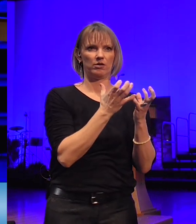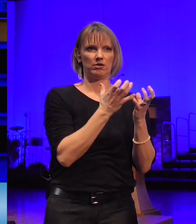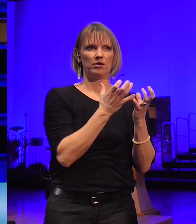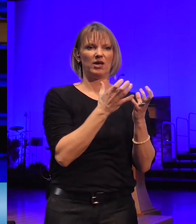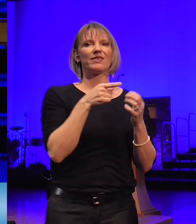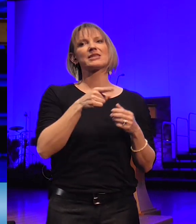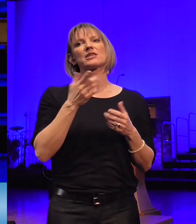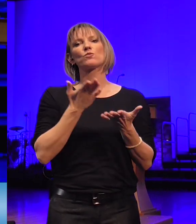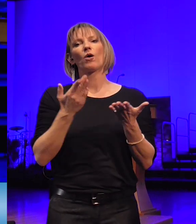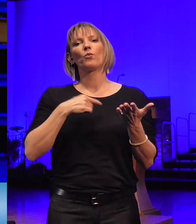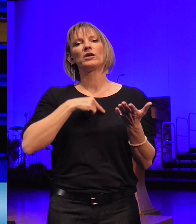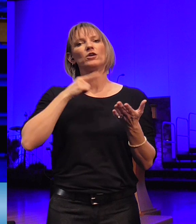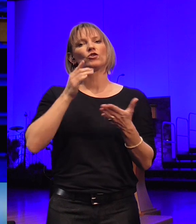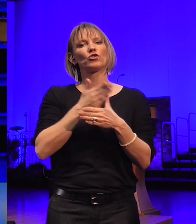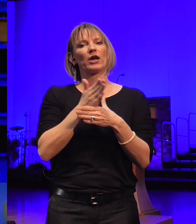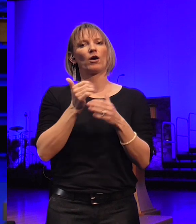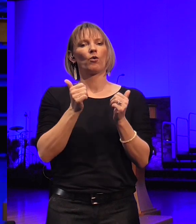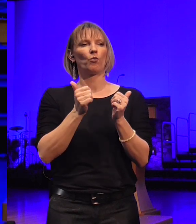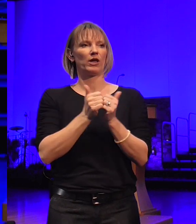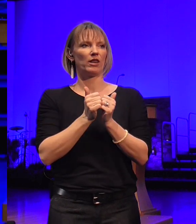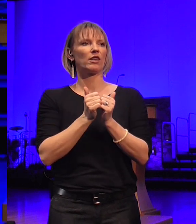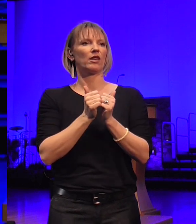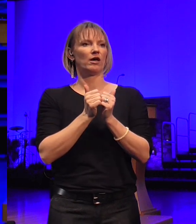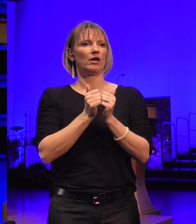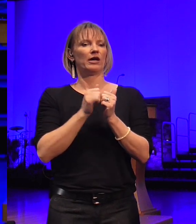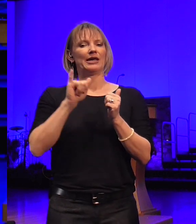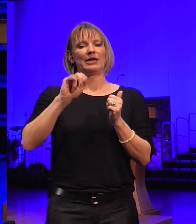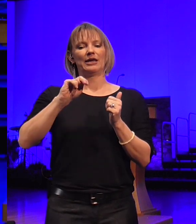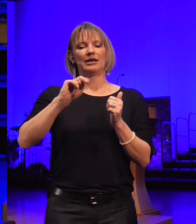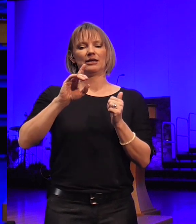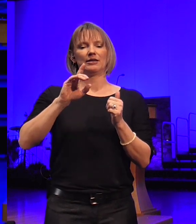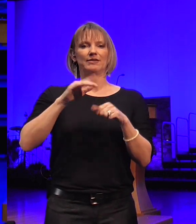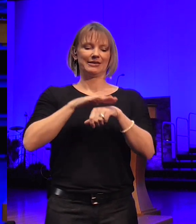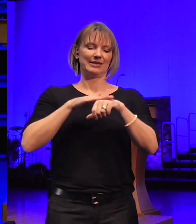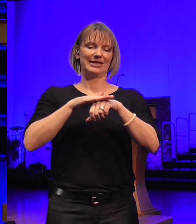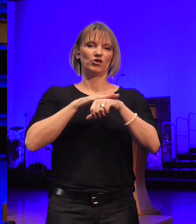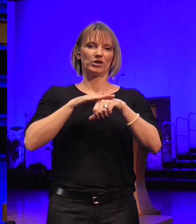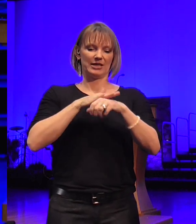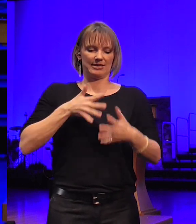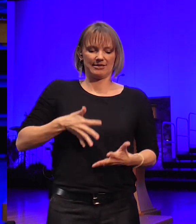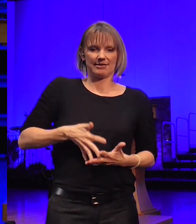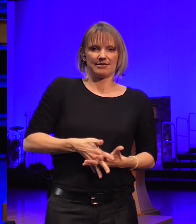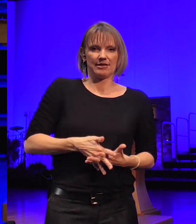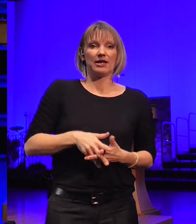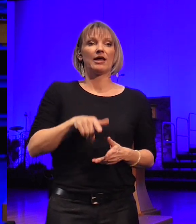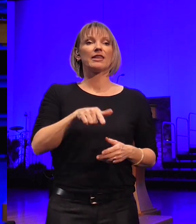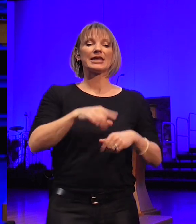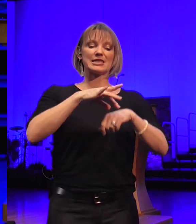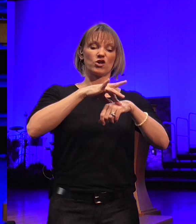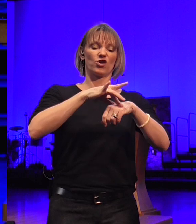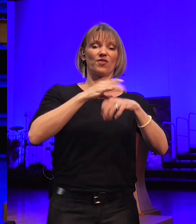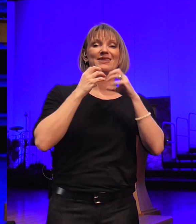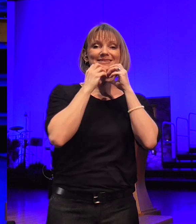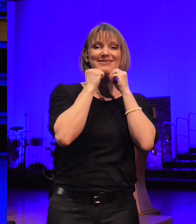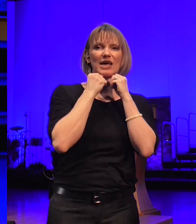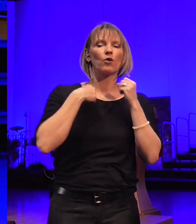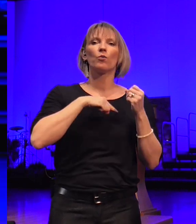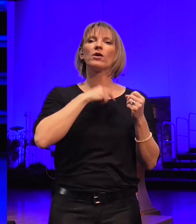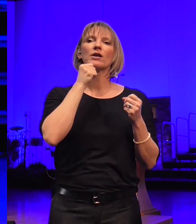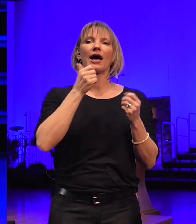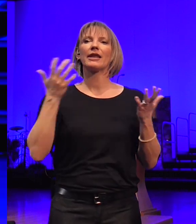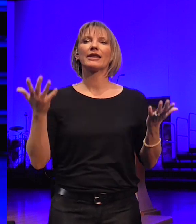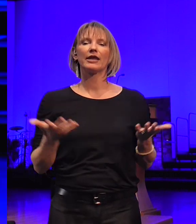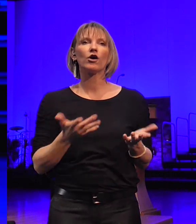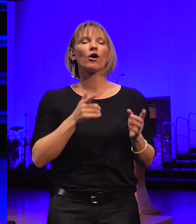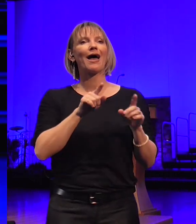indigenous brothers and sisters, this idea that this thing called earth is sacred. We were not brought into this earth as